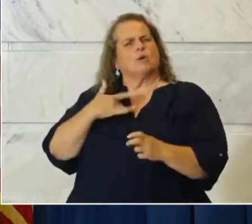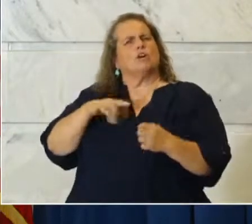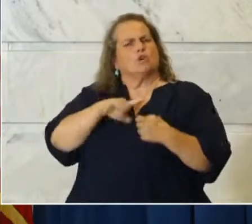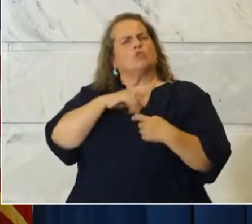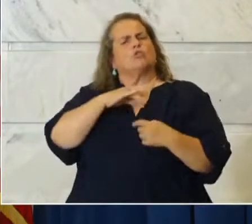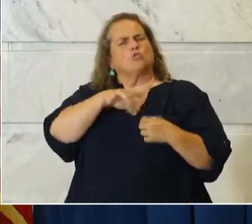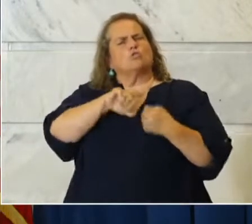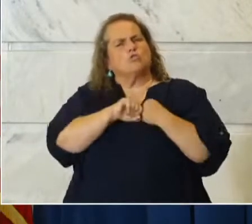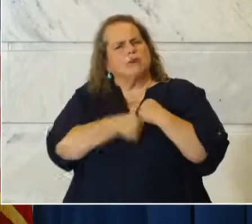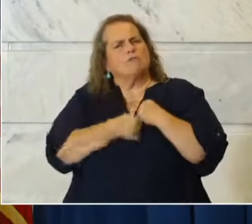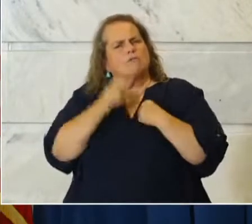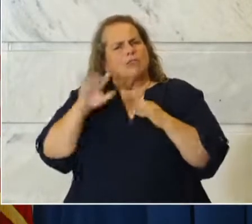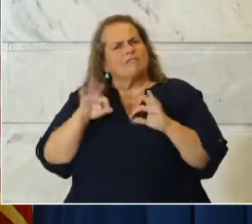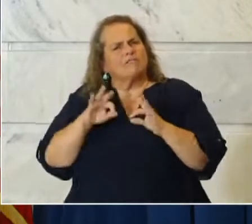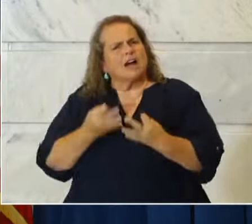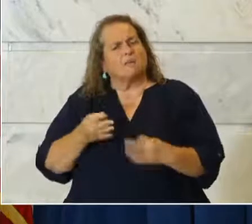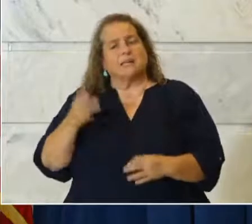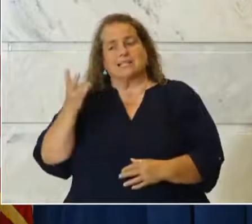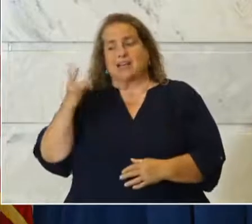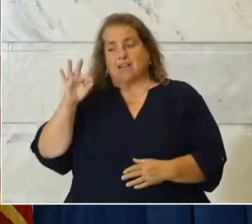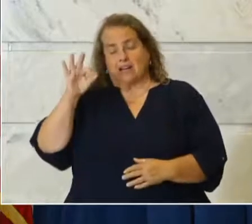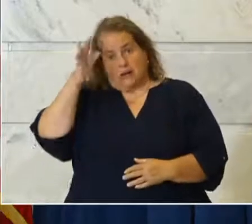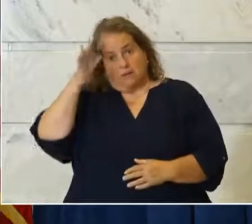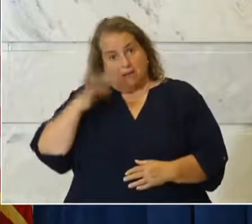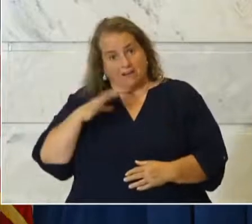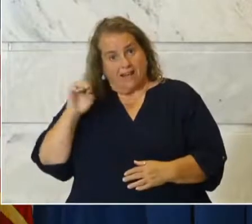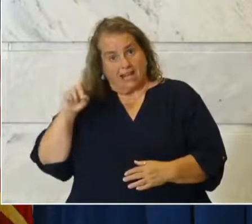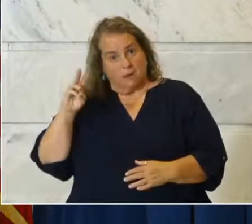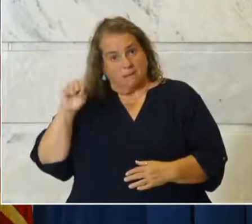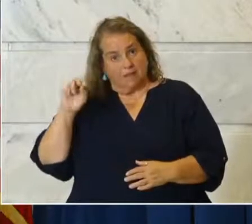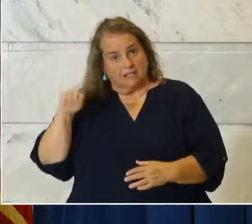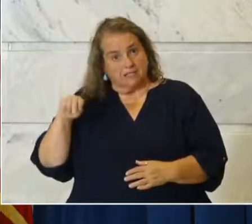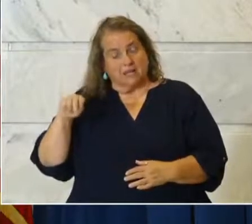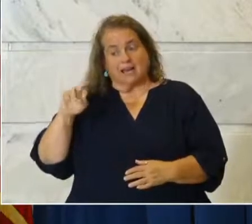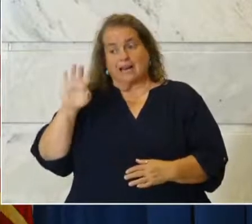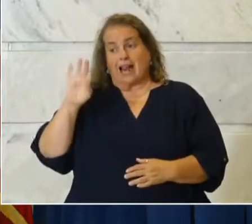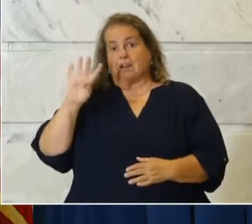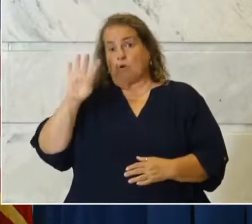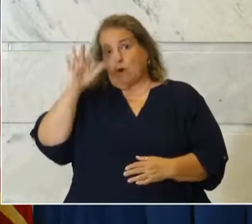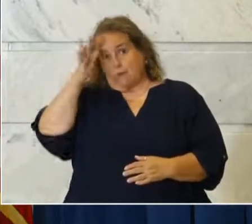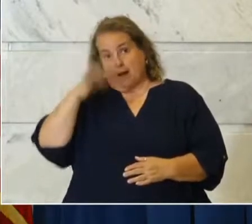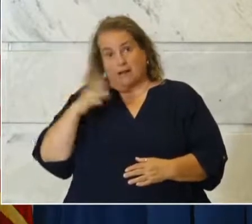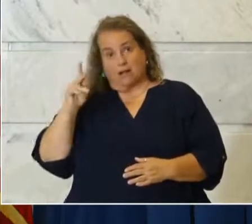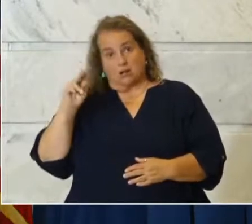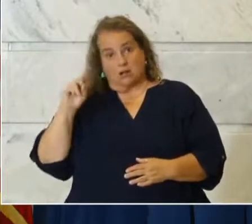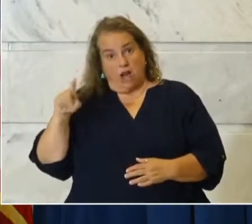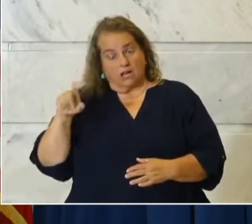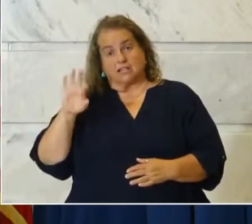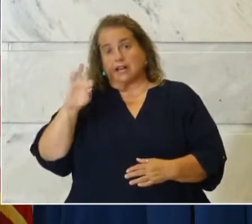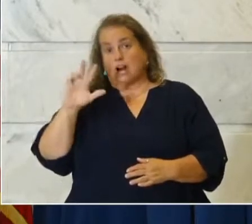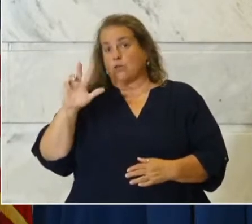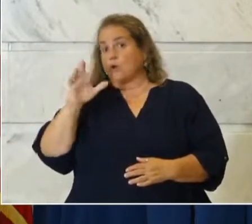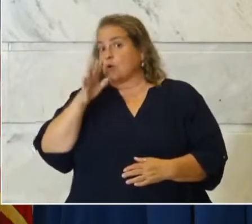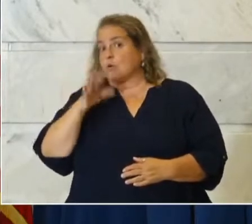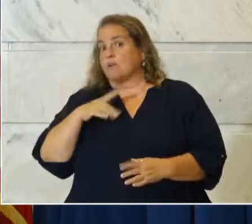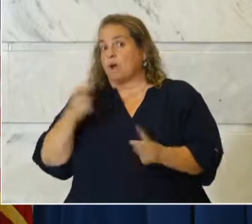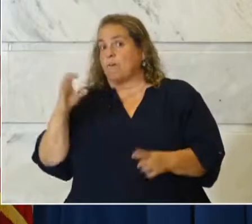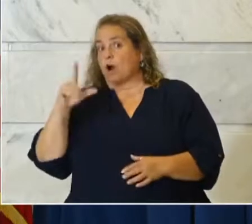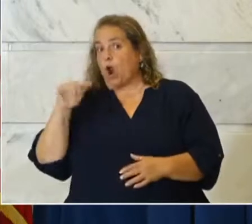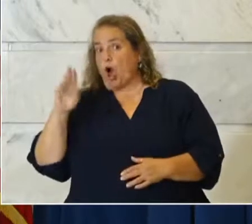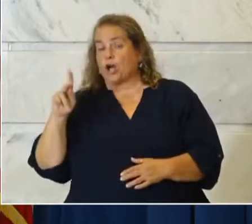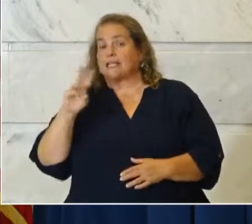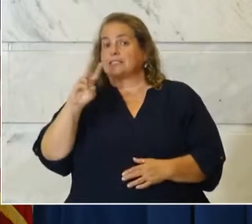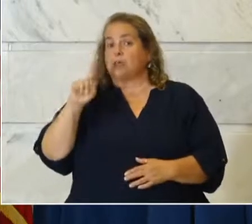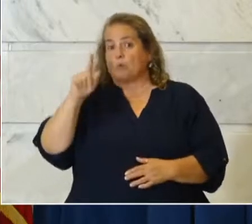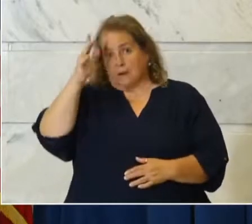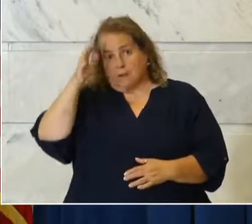it's a 79-year-old man from Edmondson, a 94-year-old man from Knox, a 93-year-old woman from Clark, and a 61-year-old